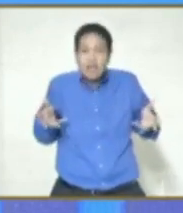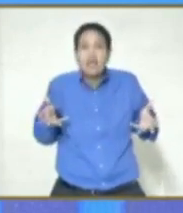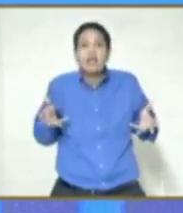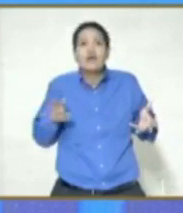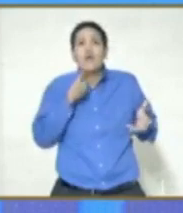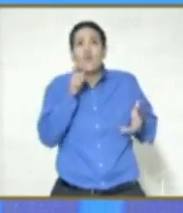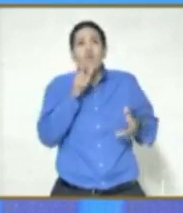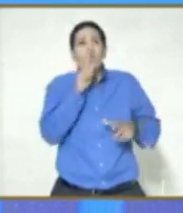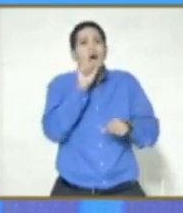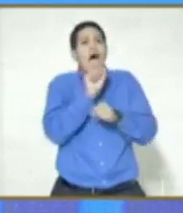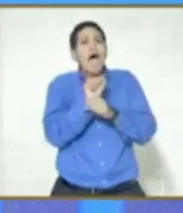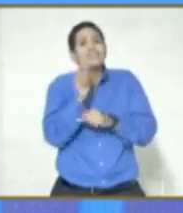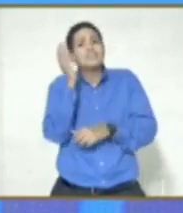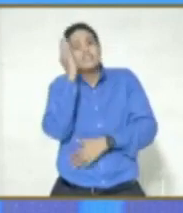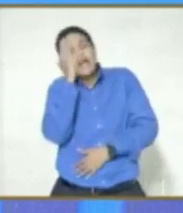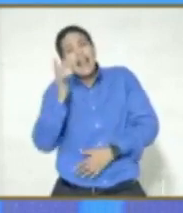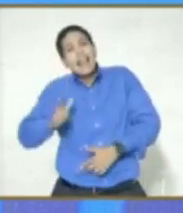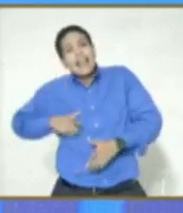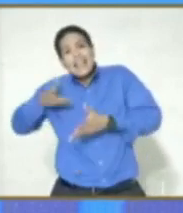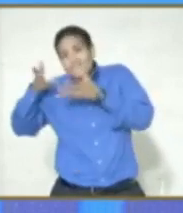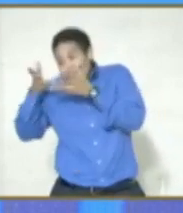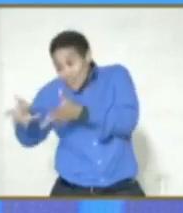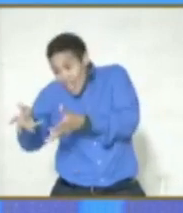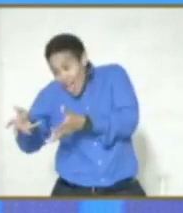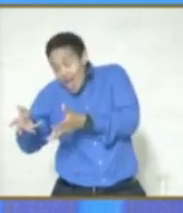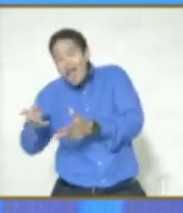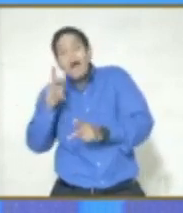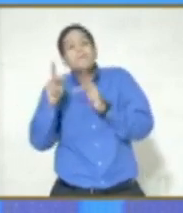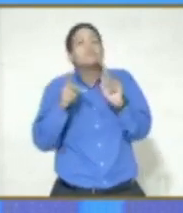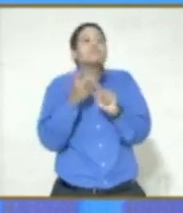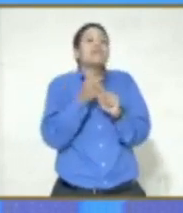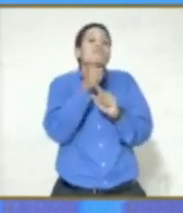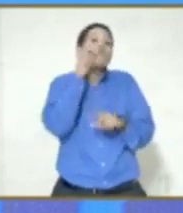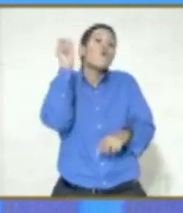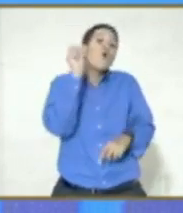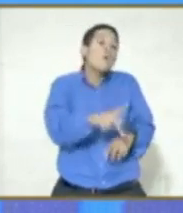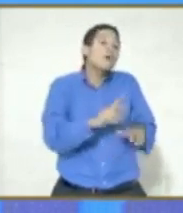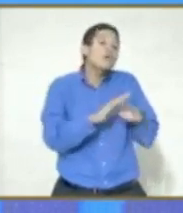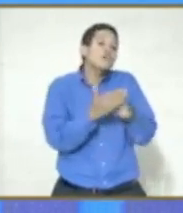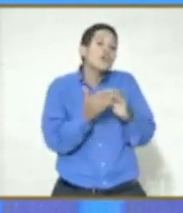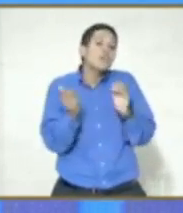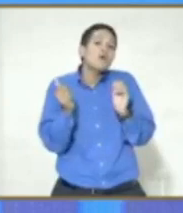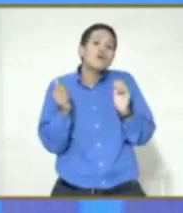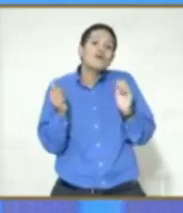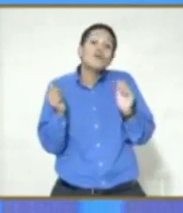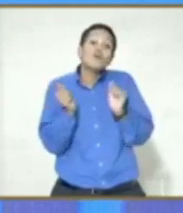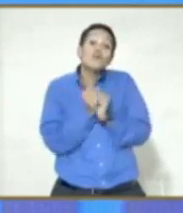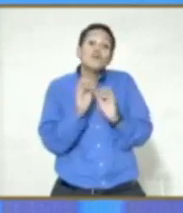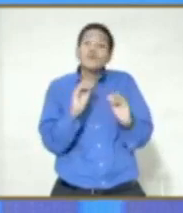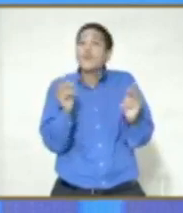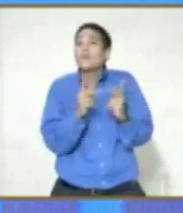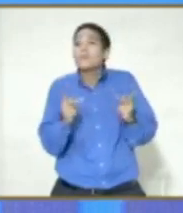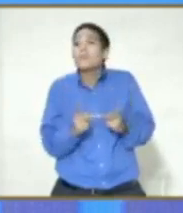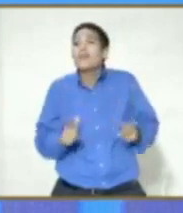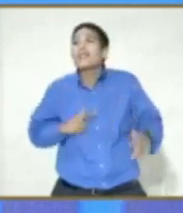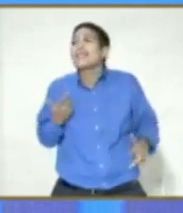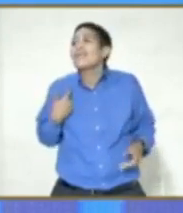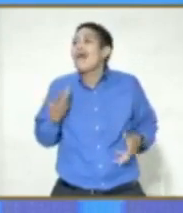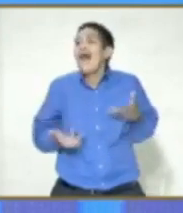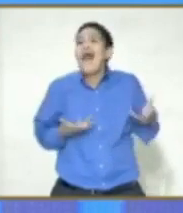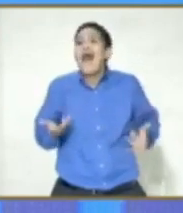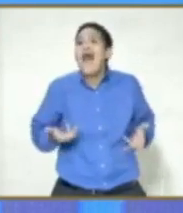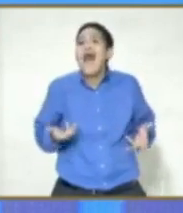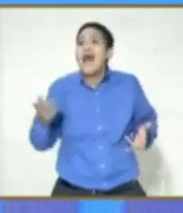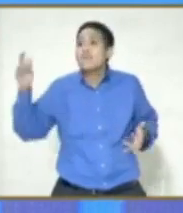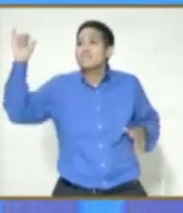actually residing there are persons who have come back to Jamaica with no place of abode, and so we can't throw them out